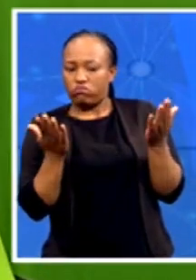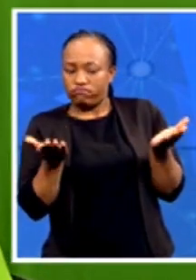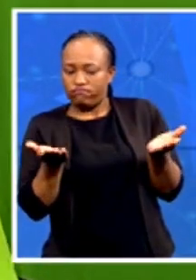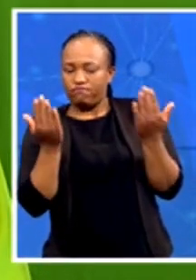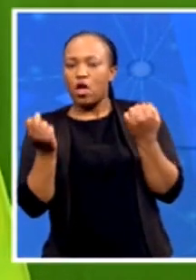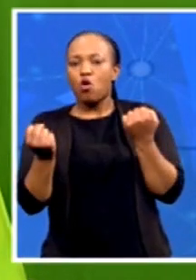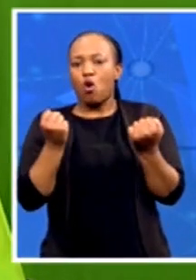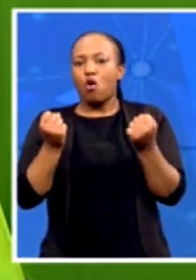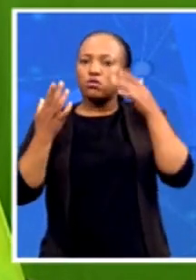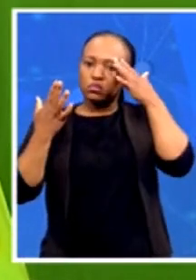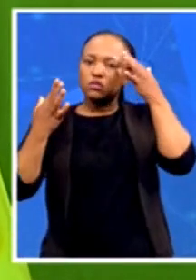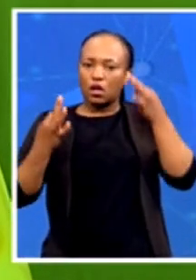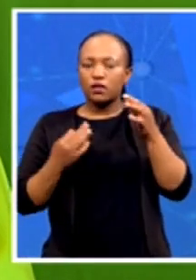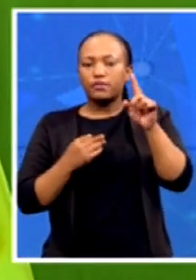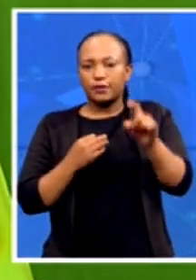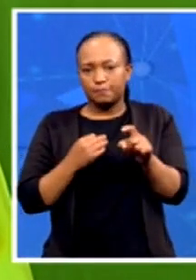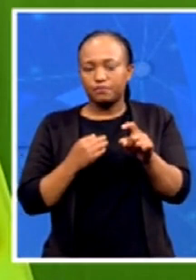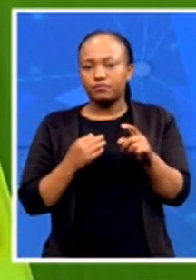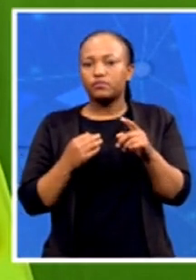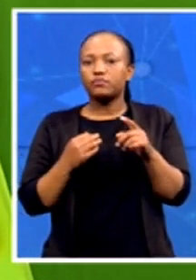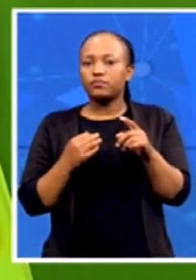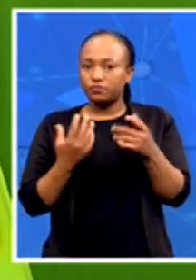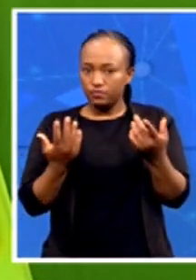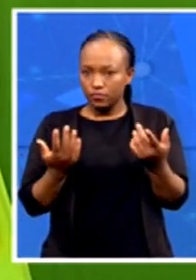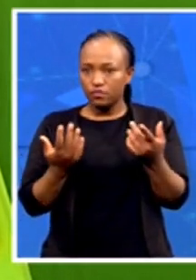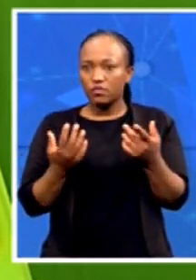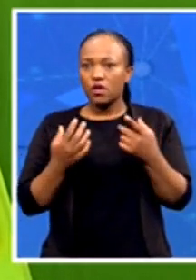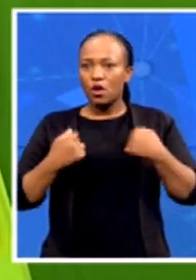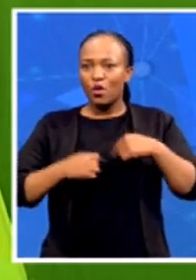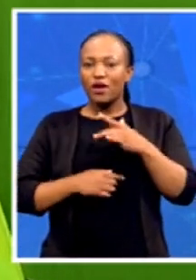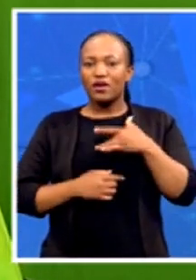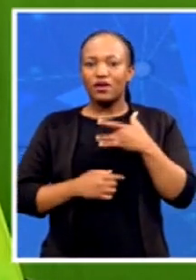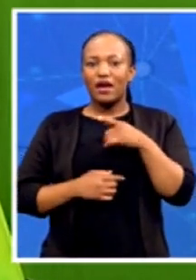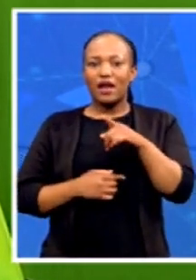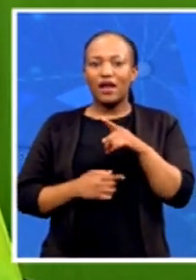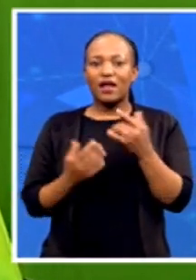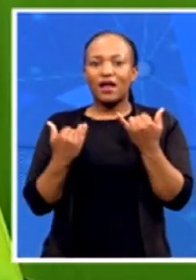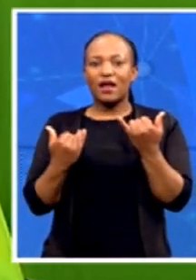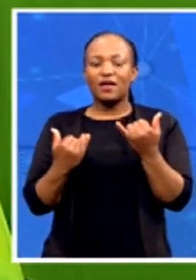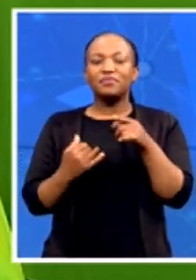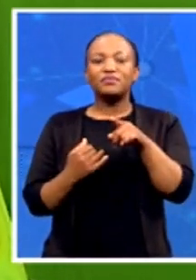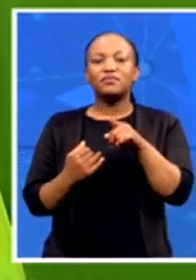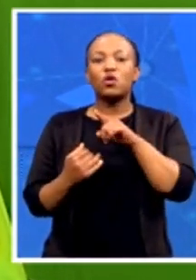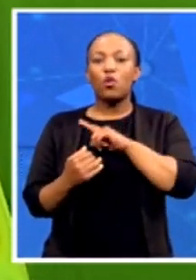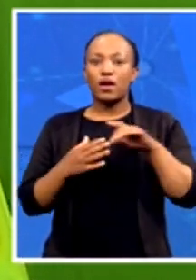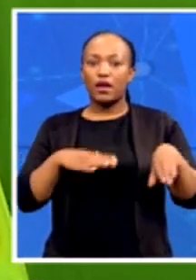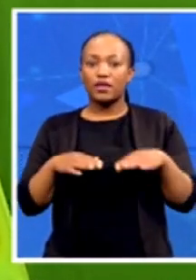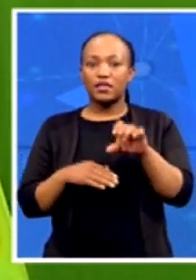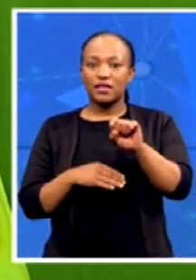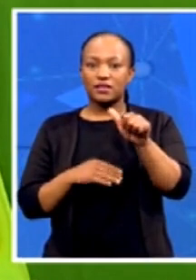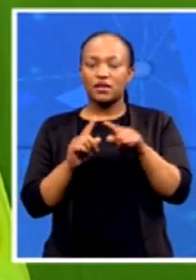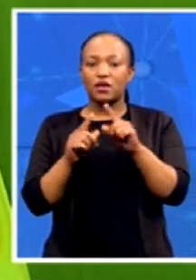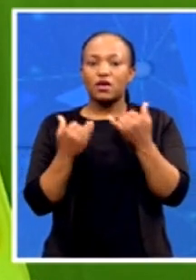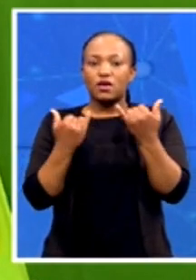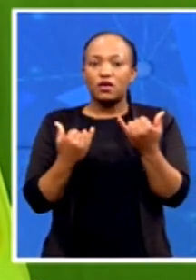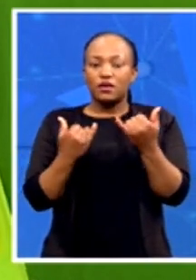We feel very positive as Action SA that we have the right to contest as Action SA.